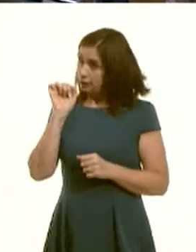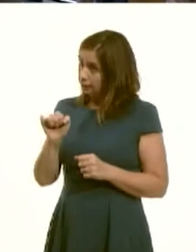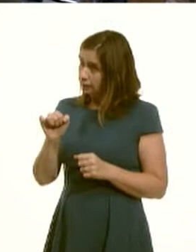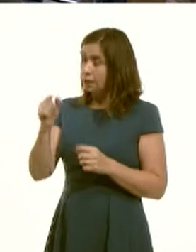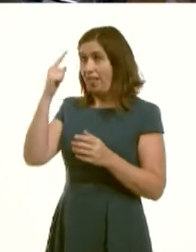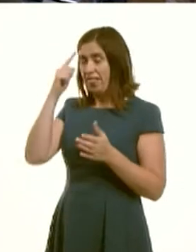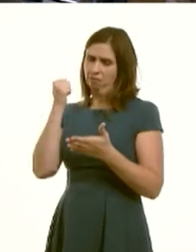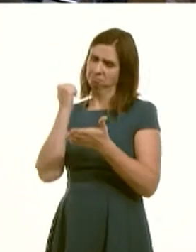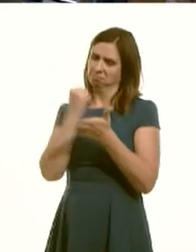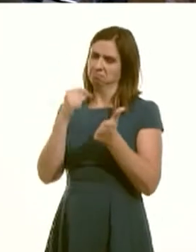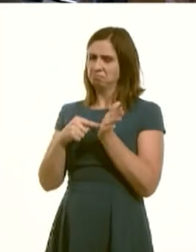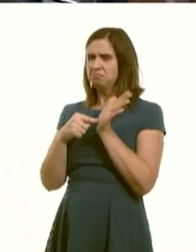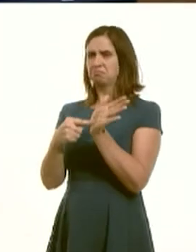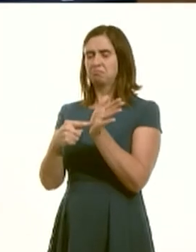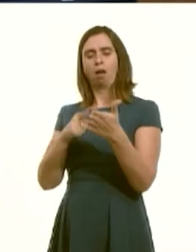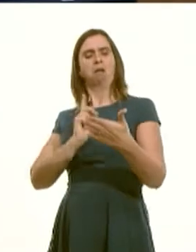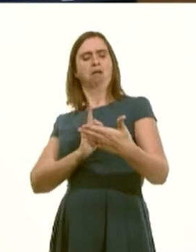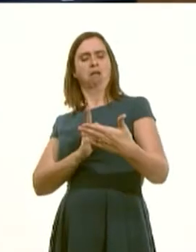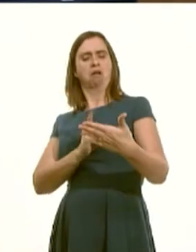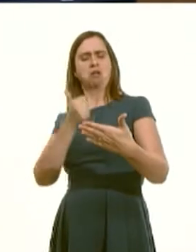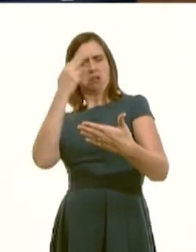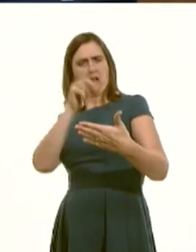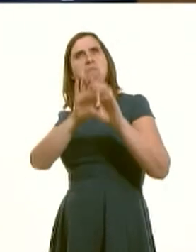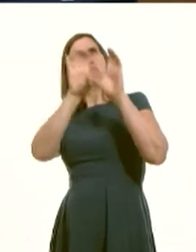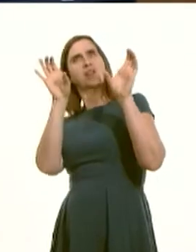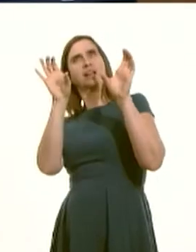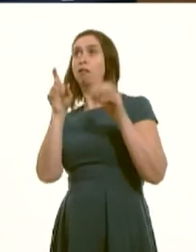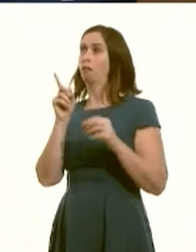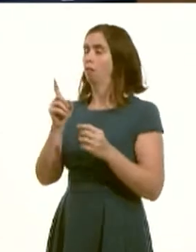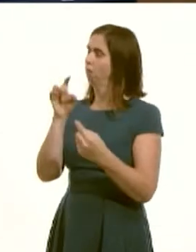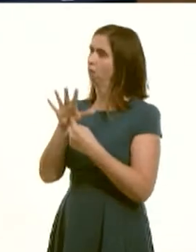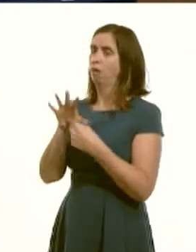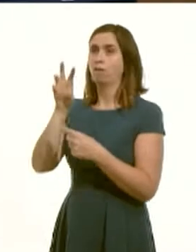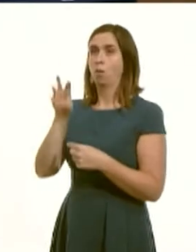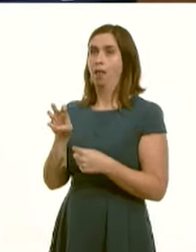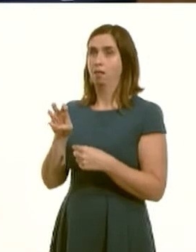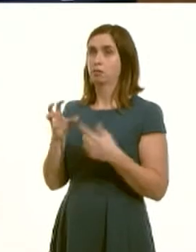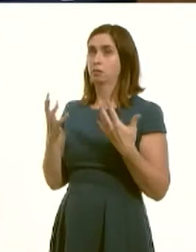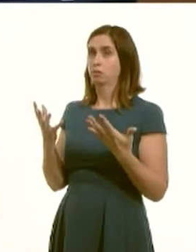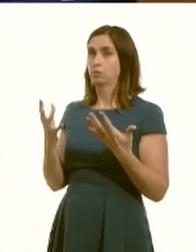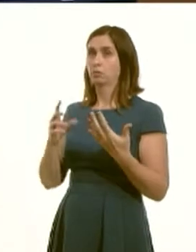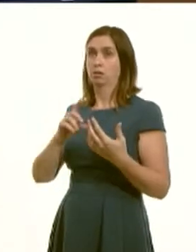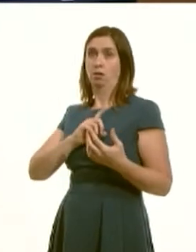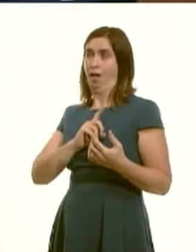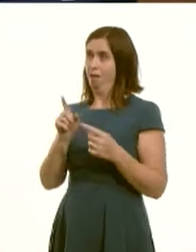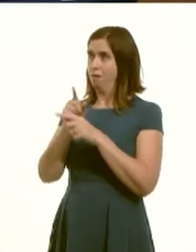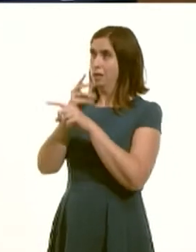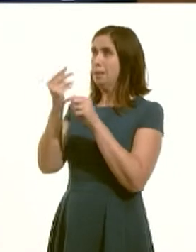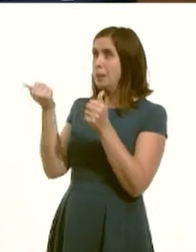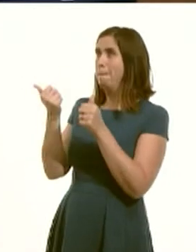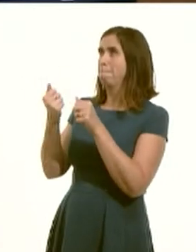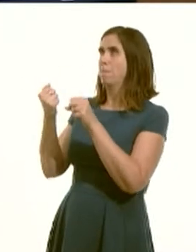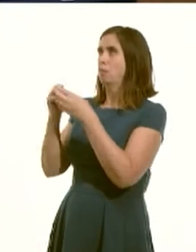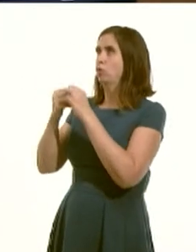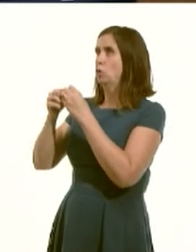Wales. If we competed purely in terms of commodities, as a commodity, we'd be wiped out by producers who will always be able